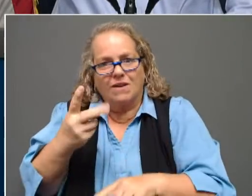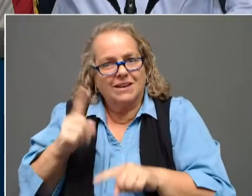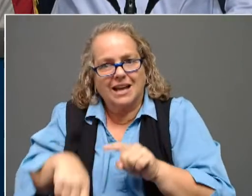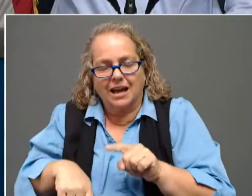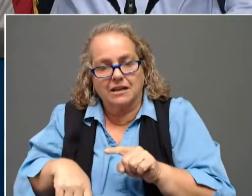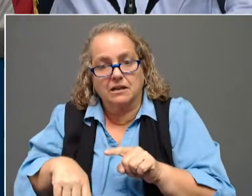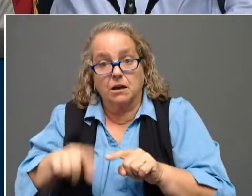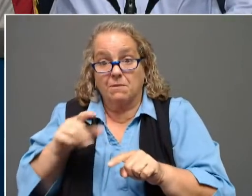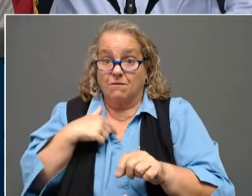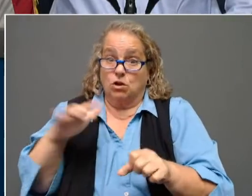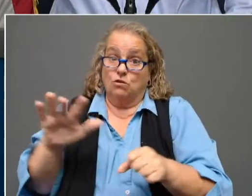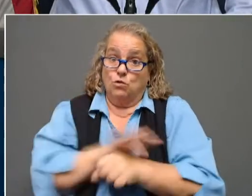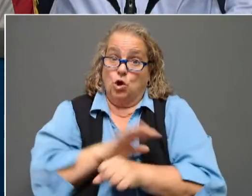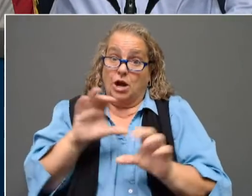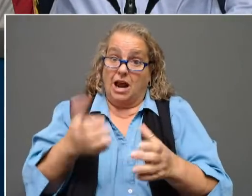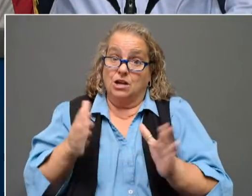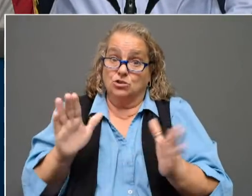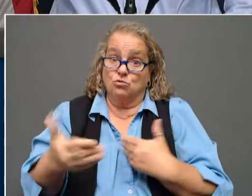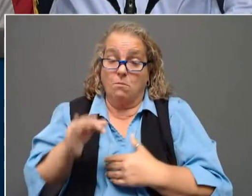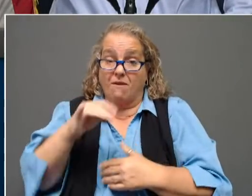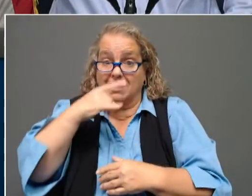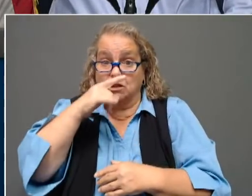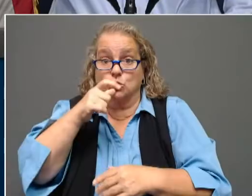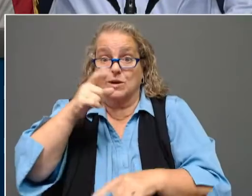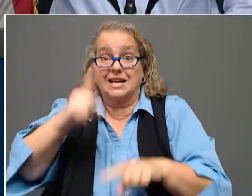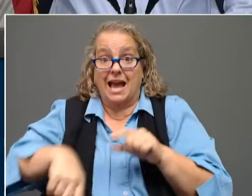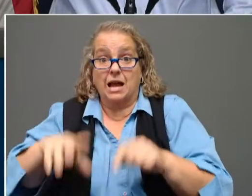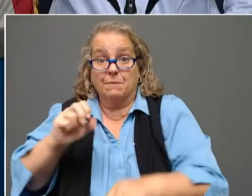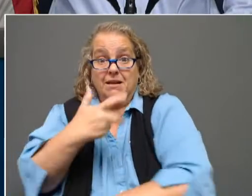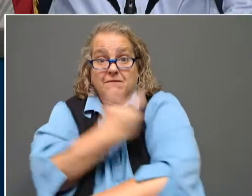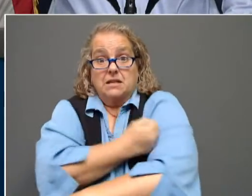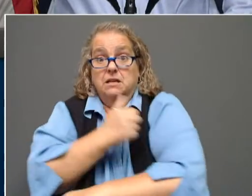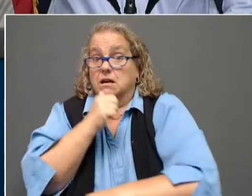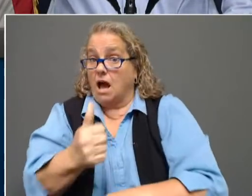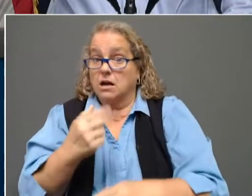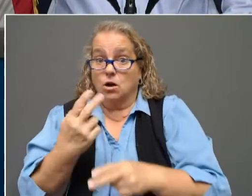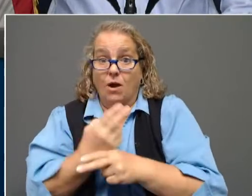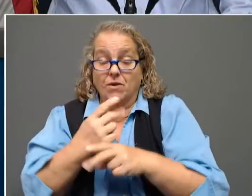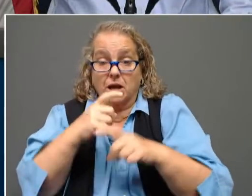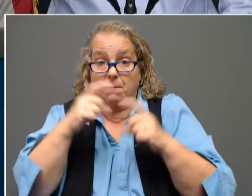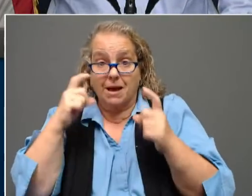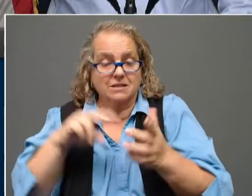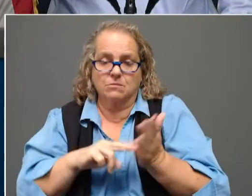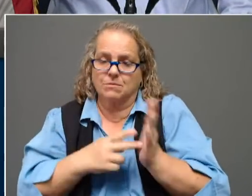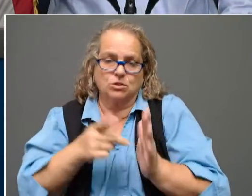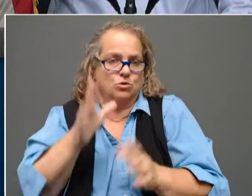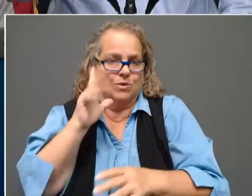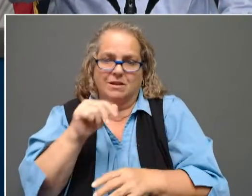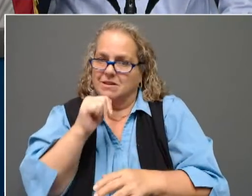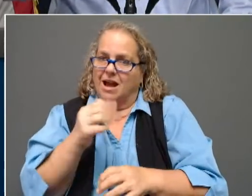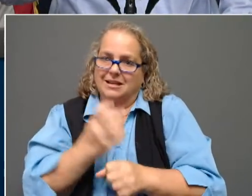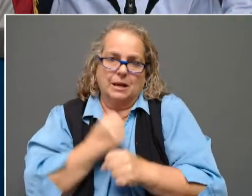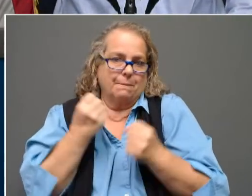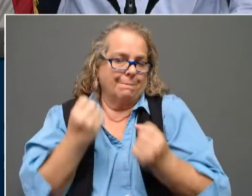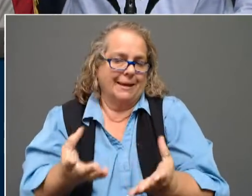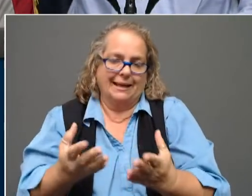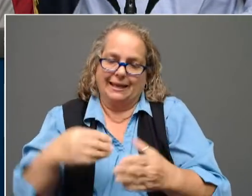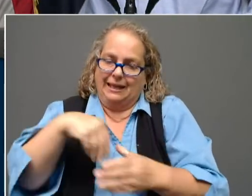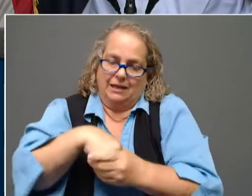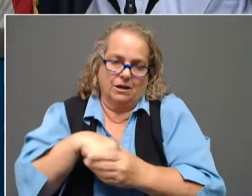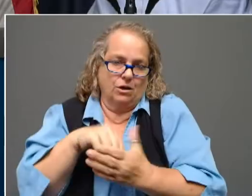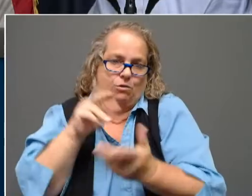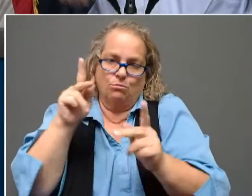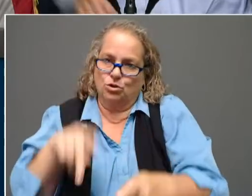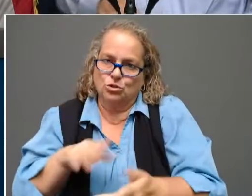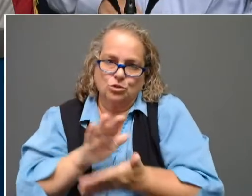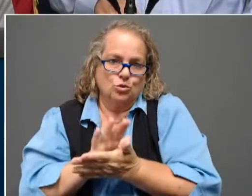in the midst of the Delta variant that can't be vaccinated, not wearing a mask, means you're not going to get many in-person school days.